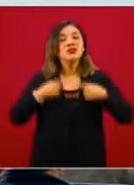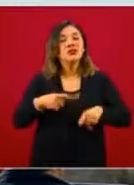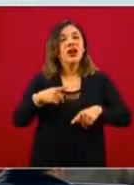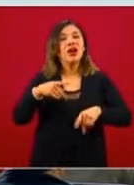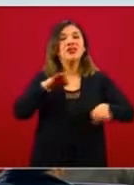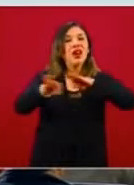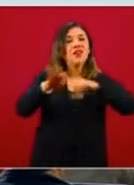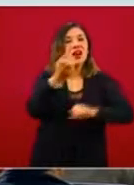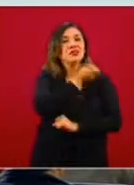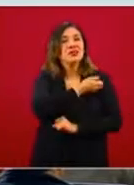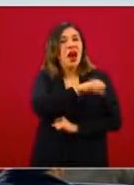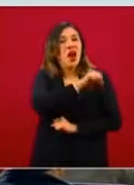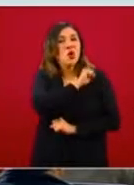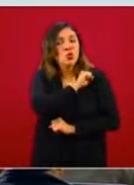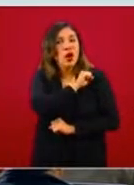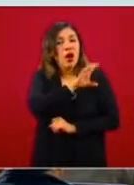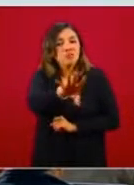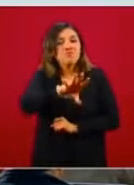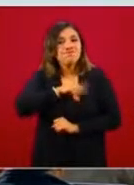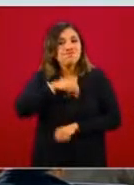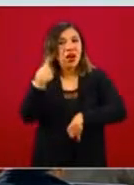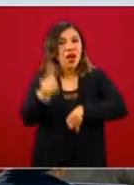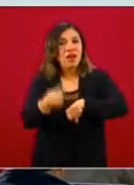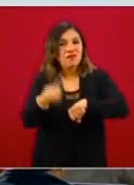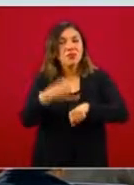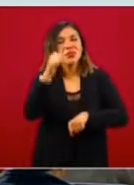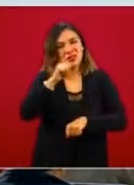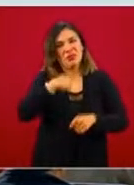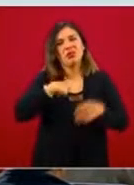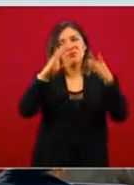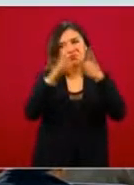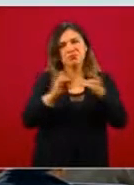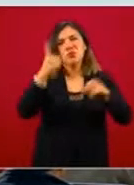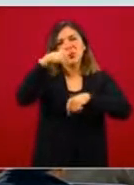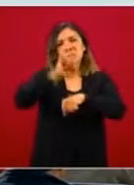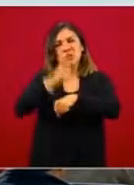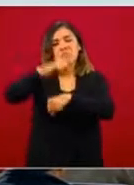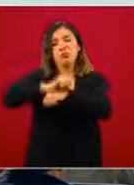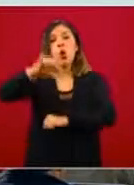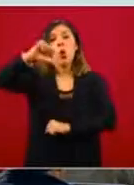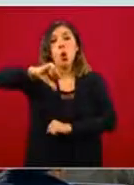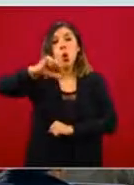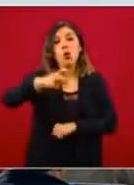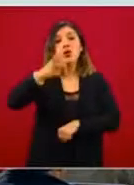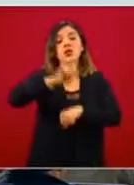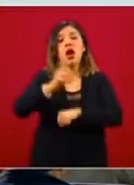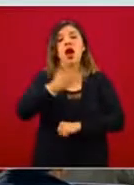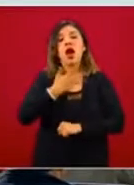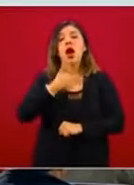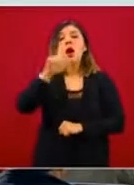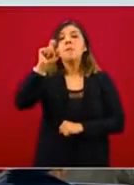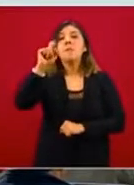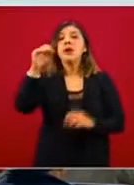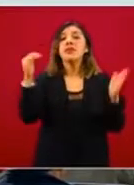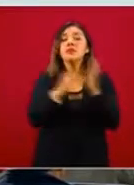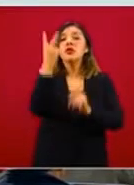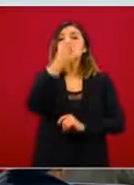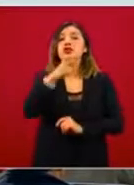healthcare professionals have been affected by COVID-19. We update this every week. Today we have